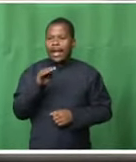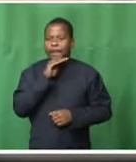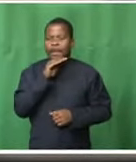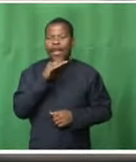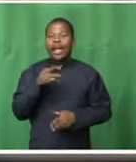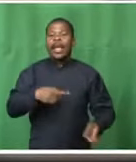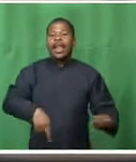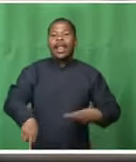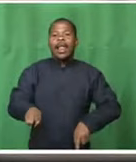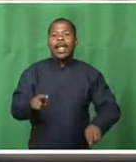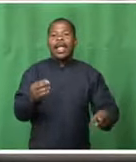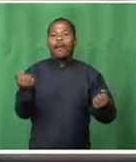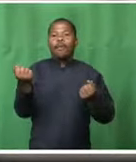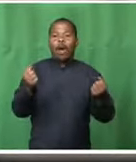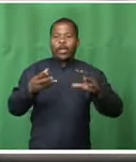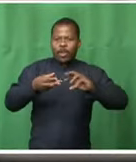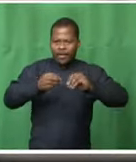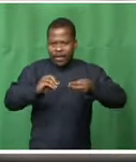rehabilitate the road that was